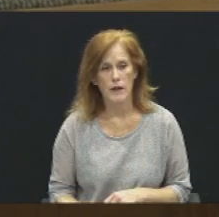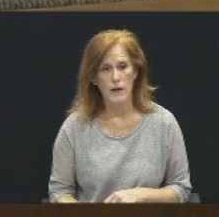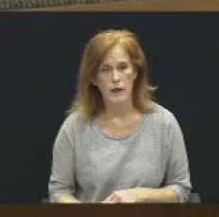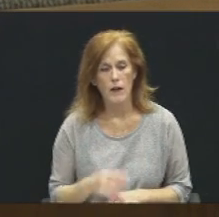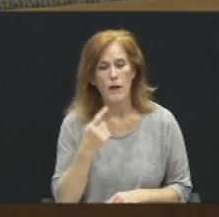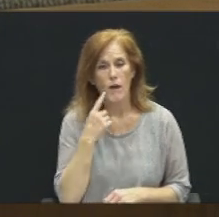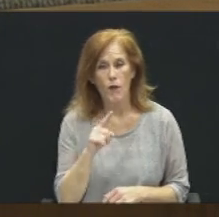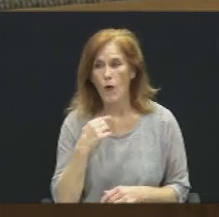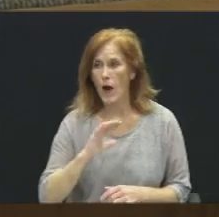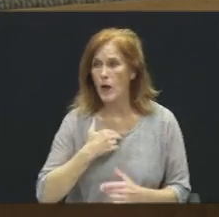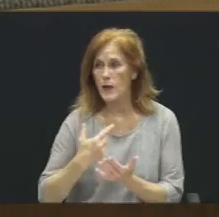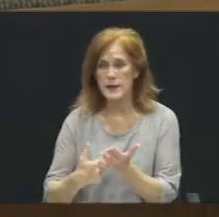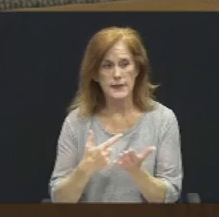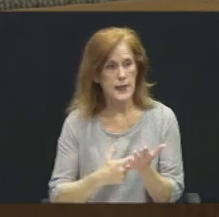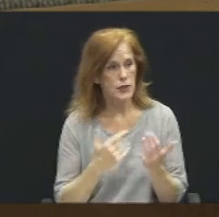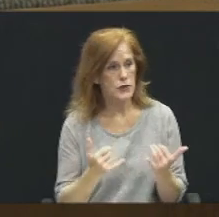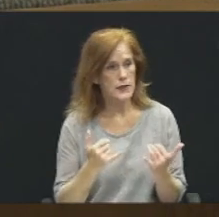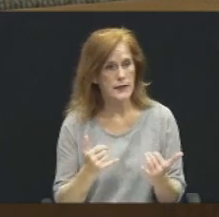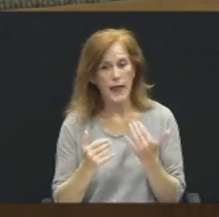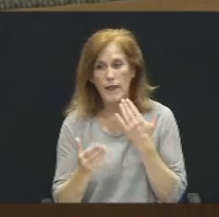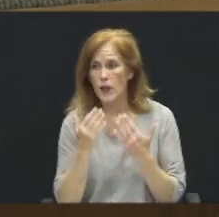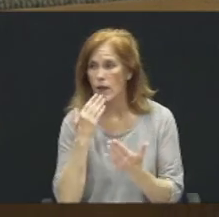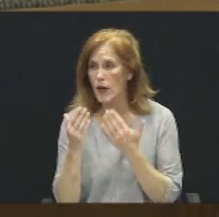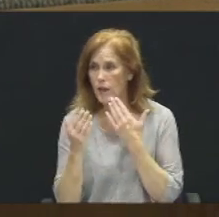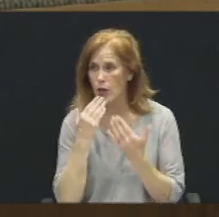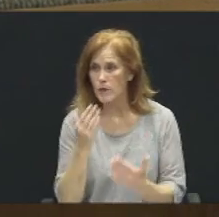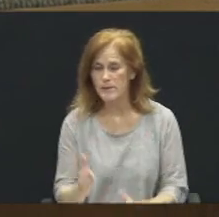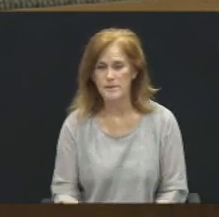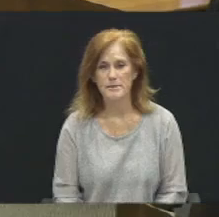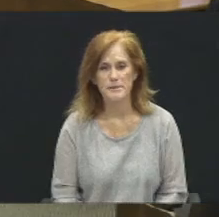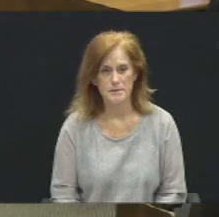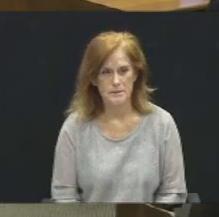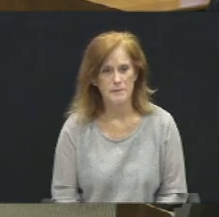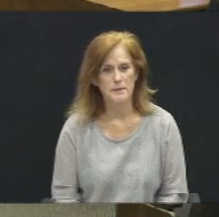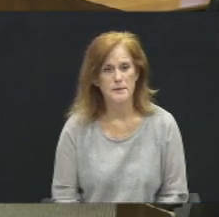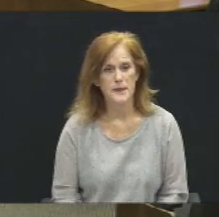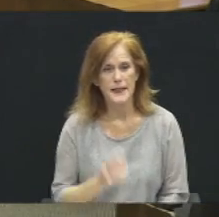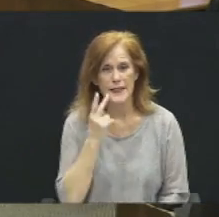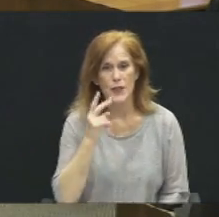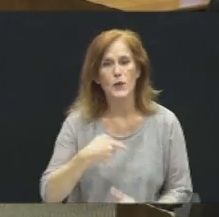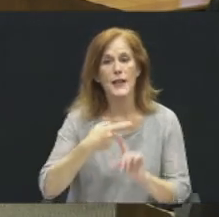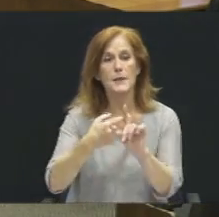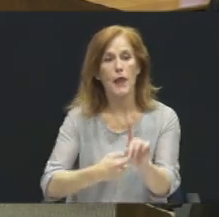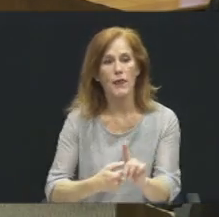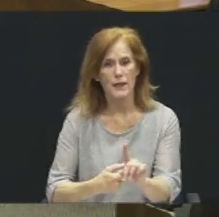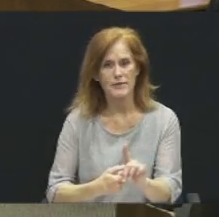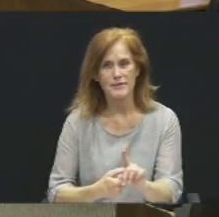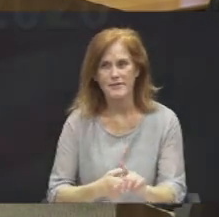for our discussion today. Thanks very much. See you next month.